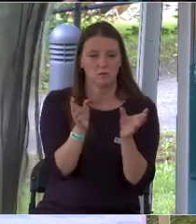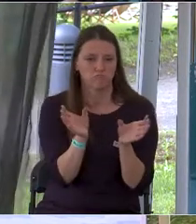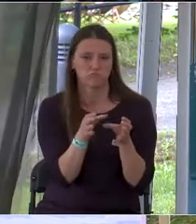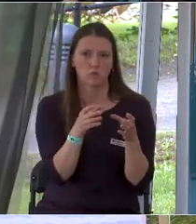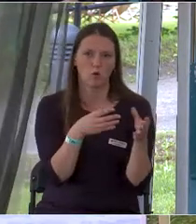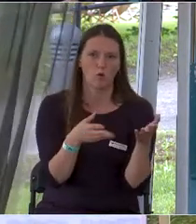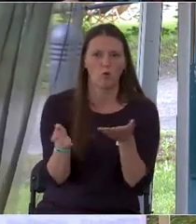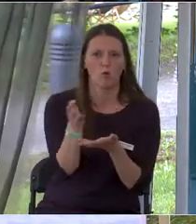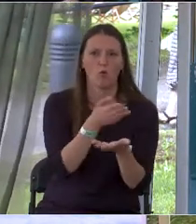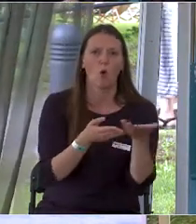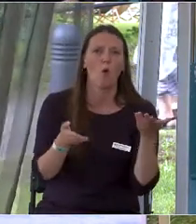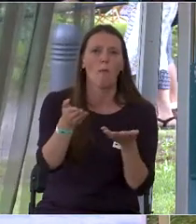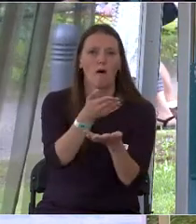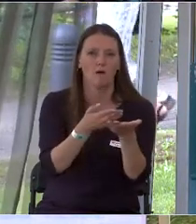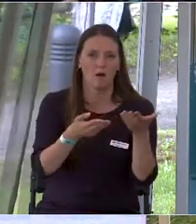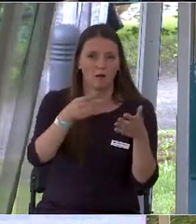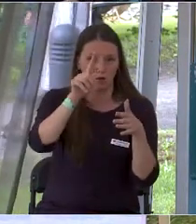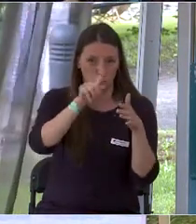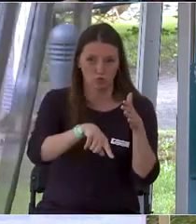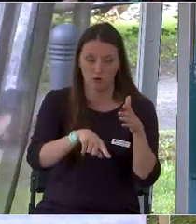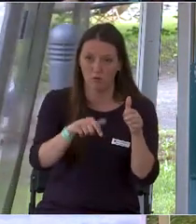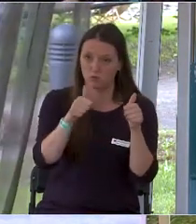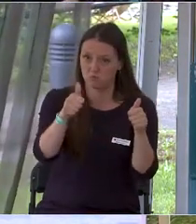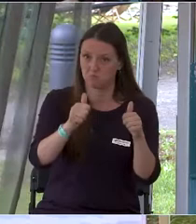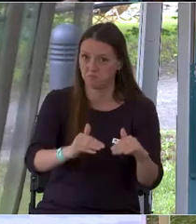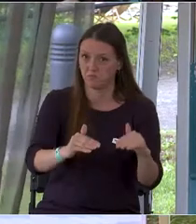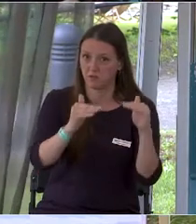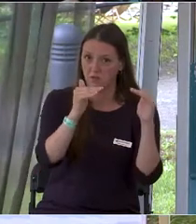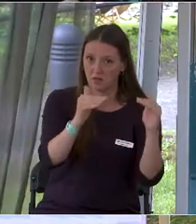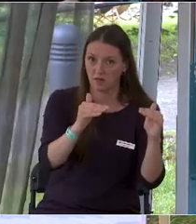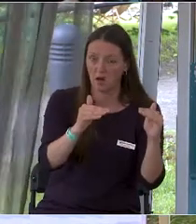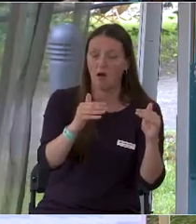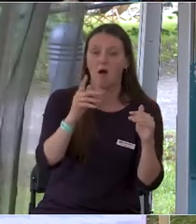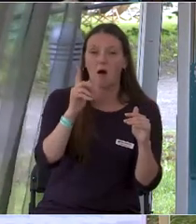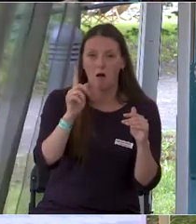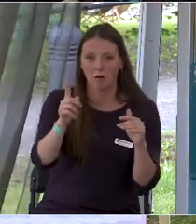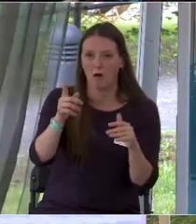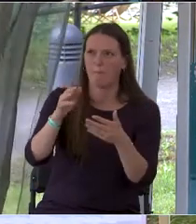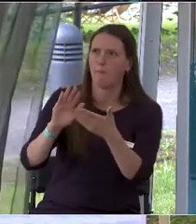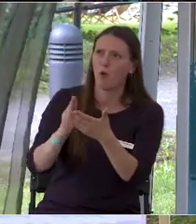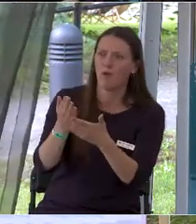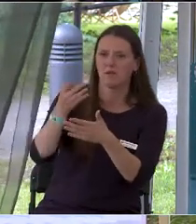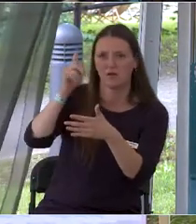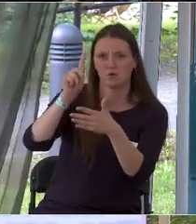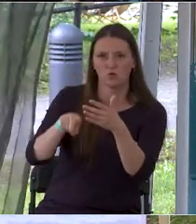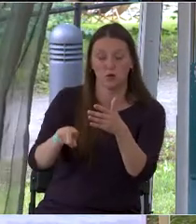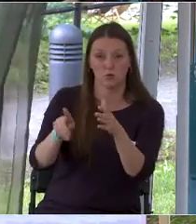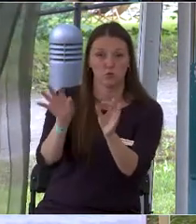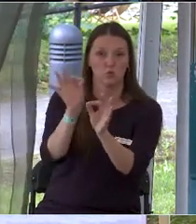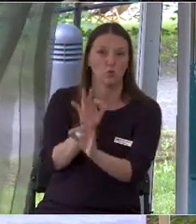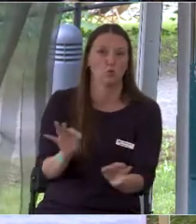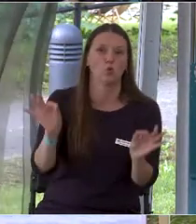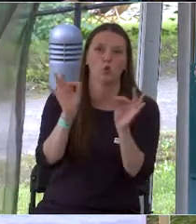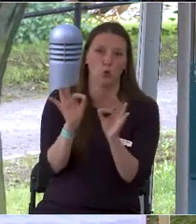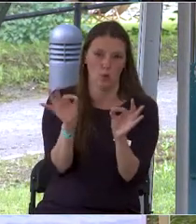Organized, they trust each other on that level very much. And there is a complete lack of political trust when it comes to the same people